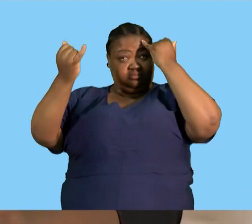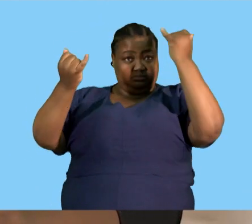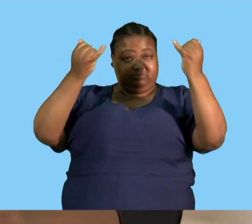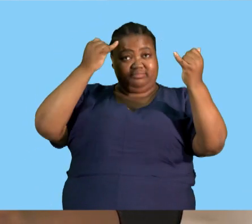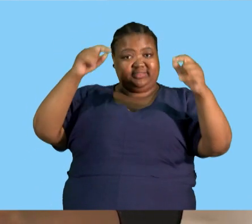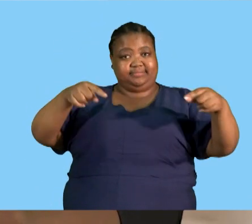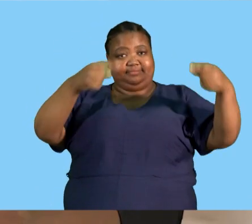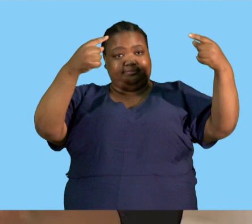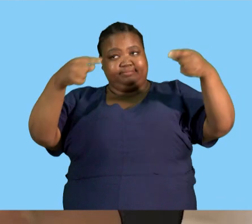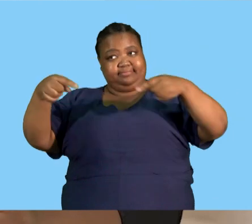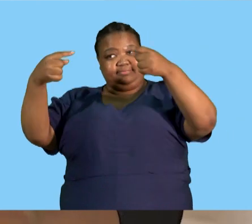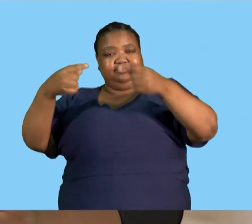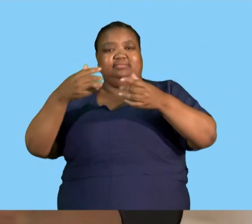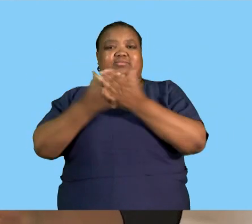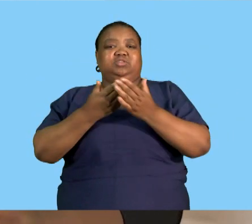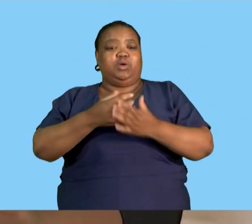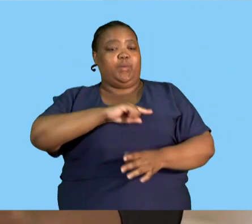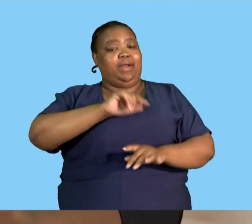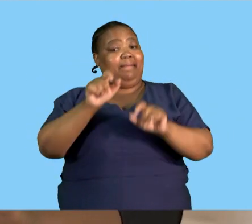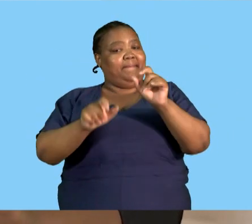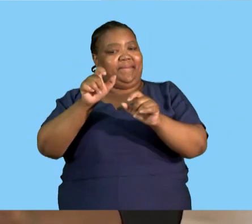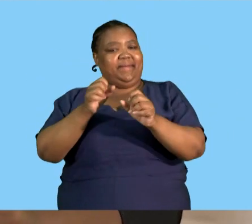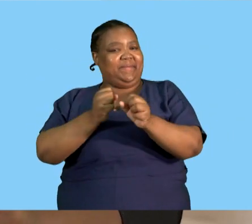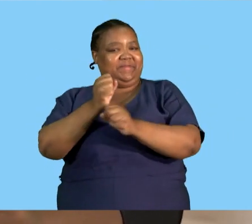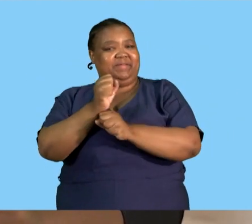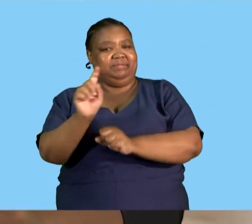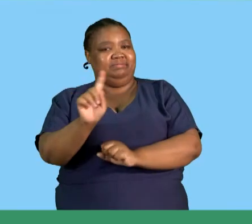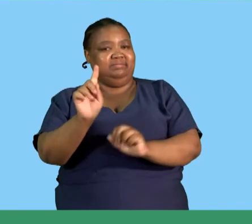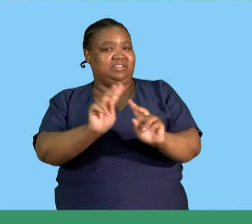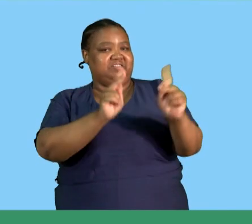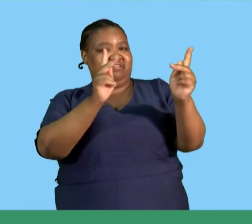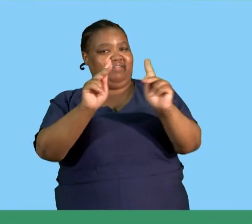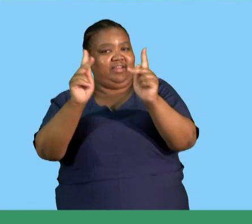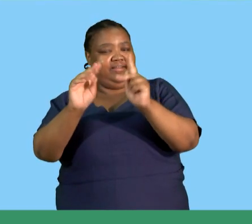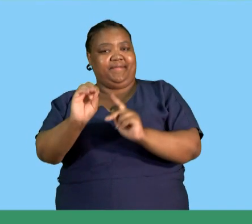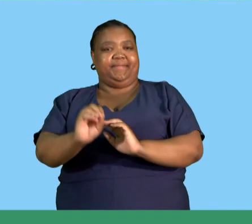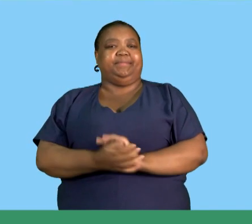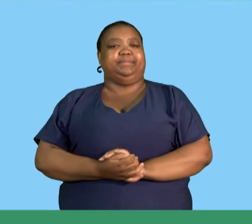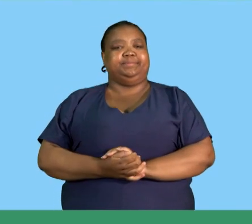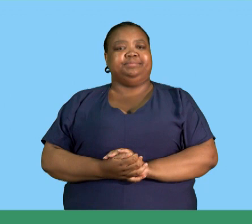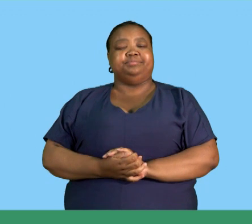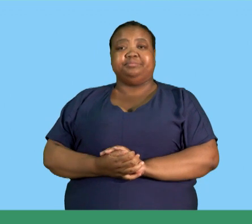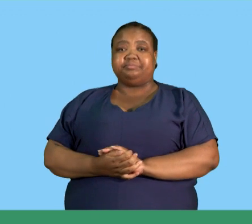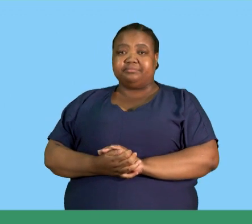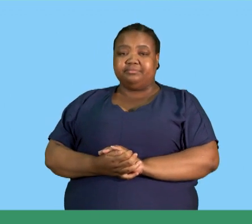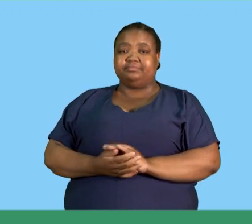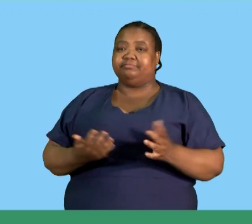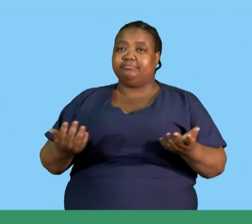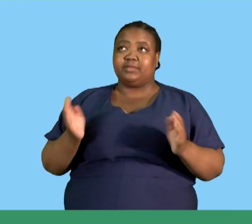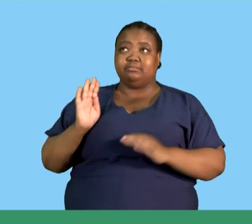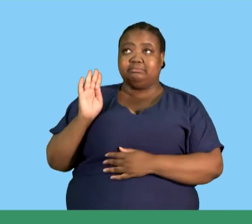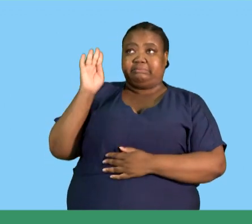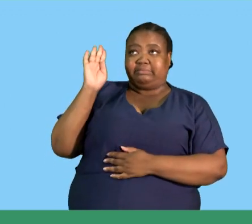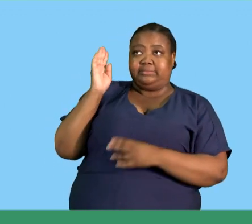clash here. There can be a clash of personalities because we're not the same as people. Right, fear of criticism